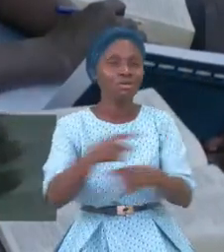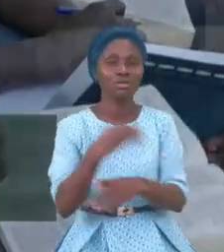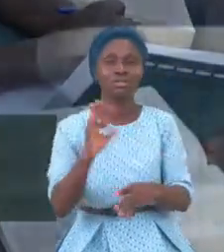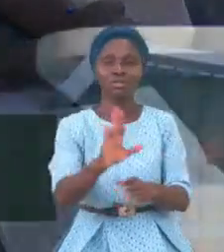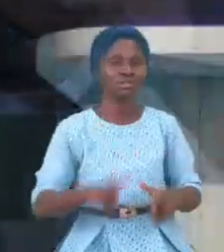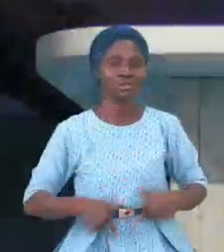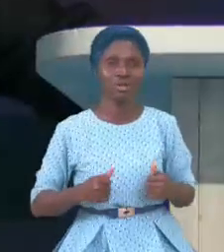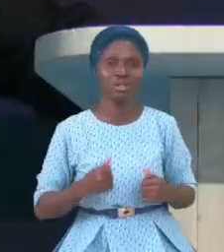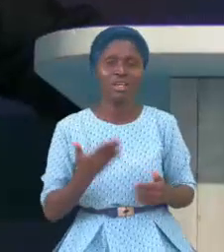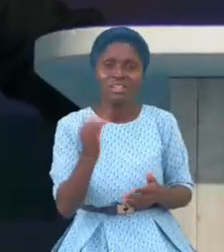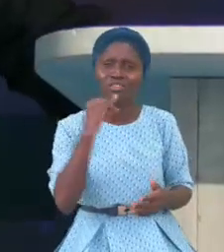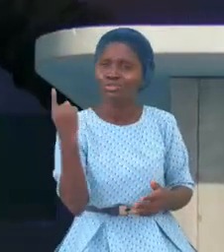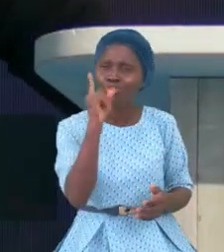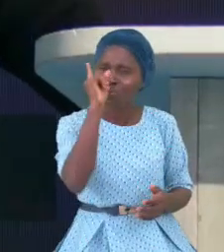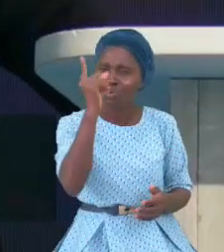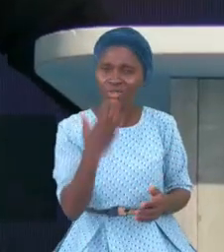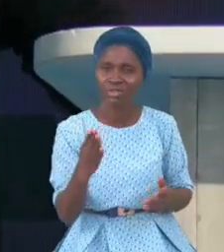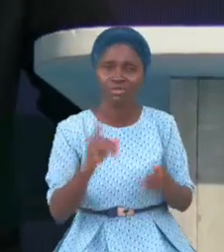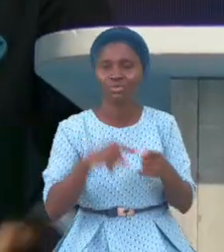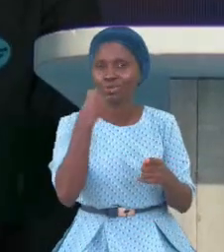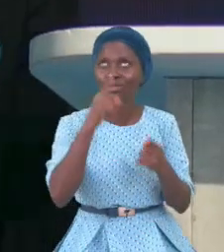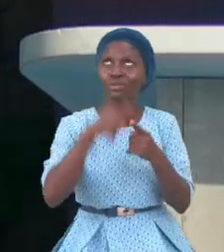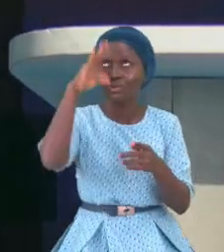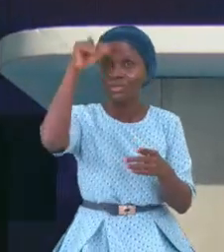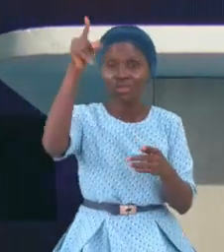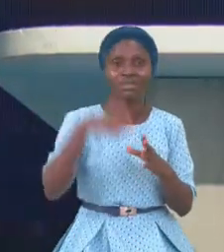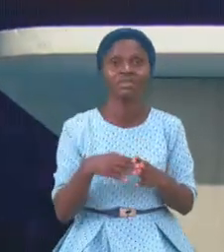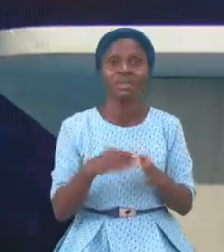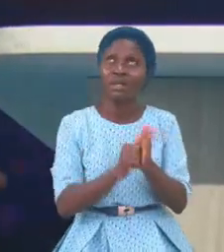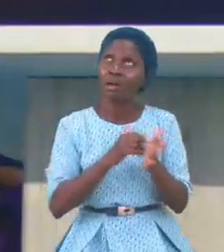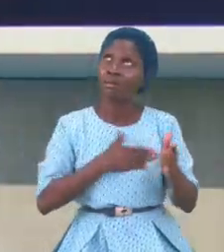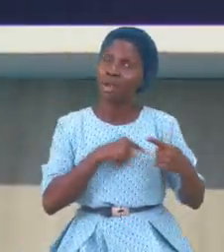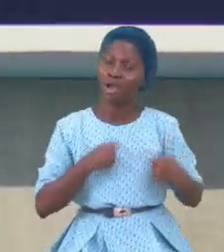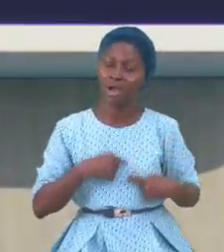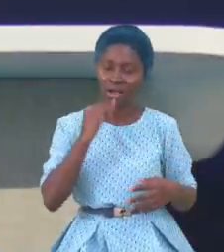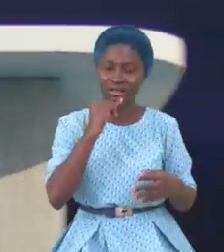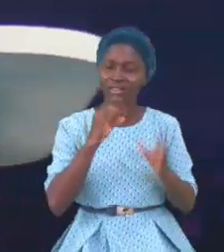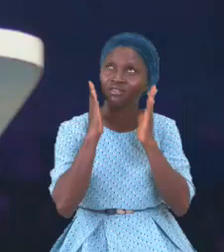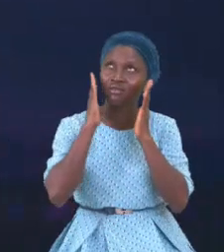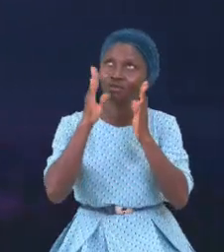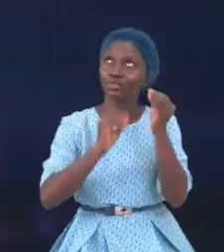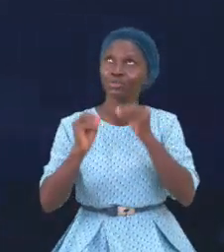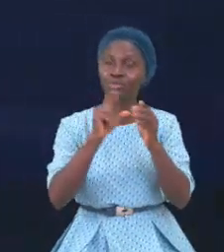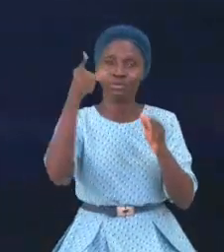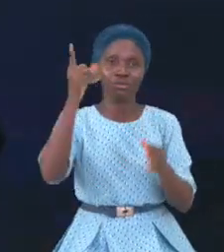the Lord, my heart is fixed, so God, my heart is fixed. Look at Psalm